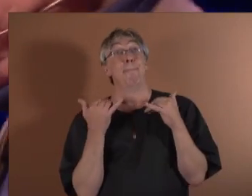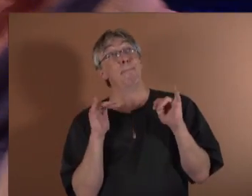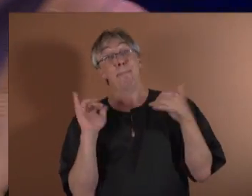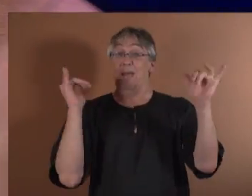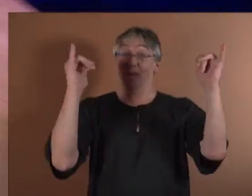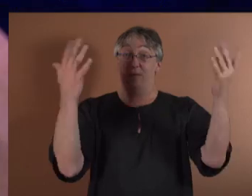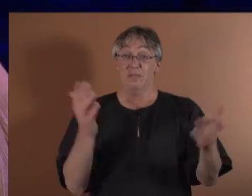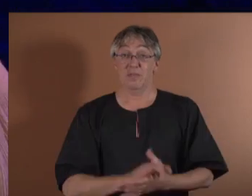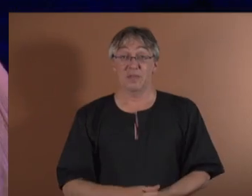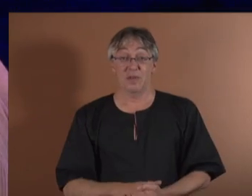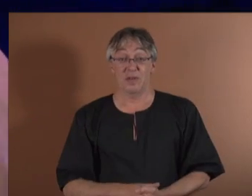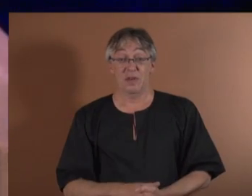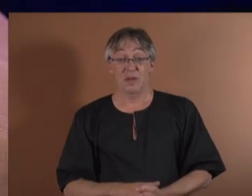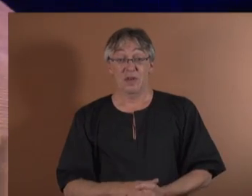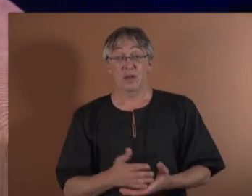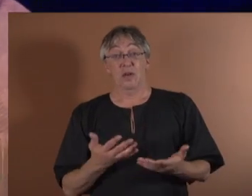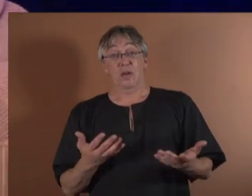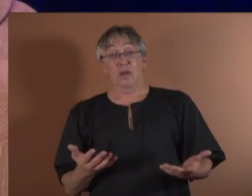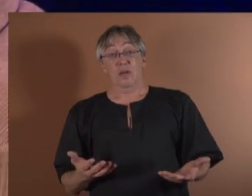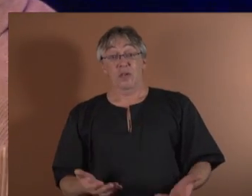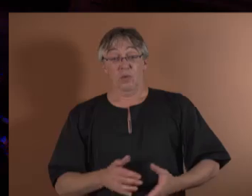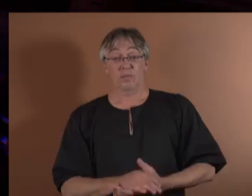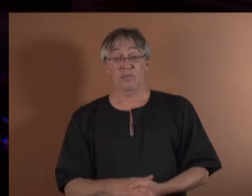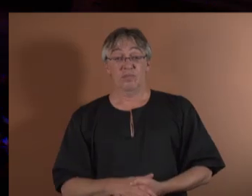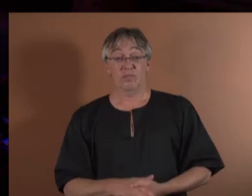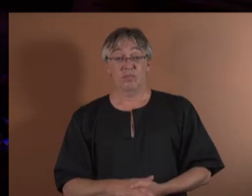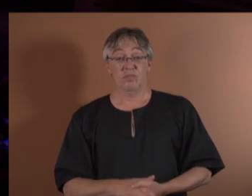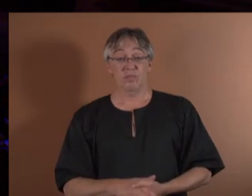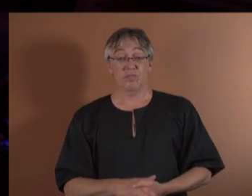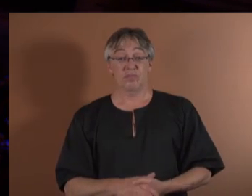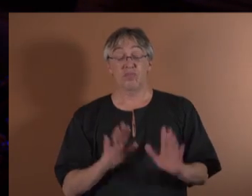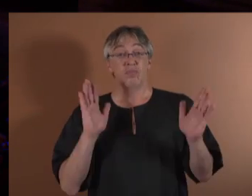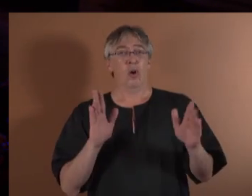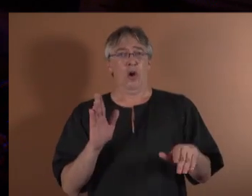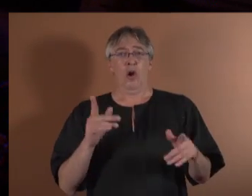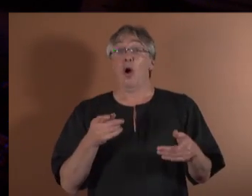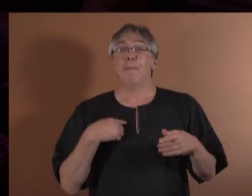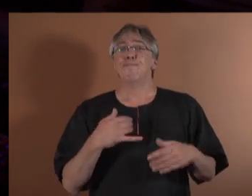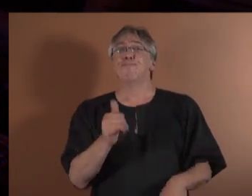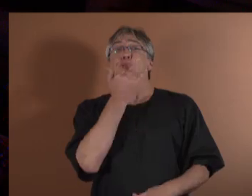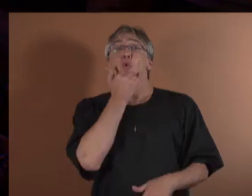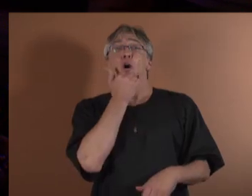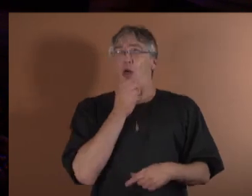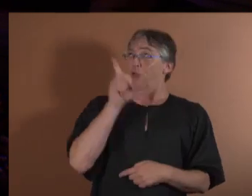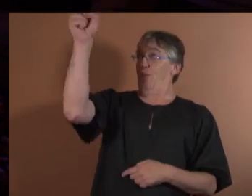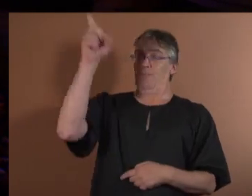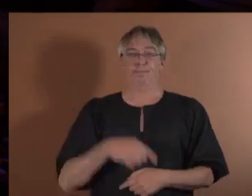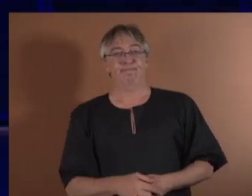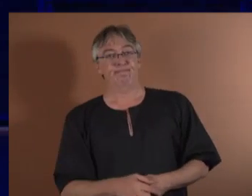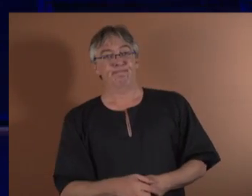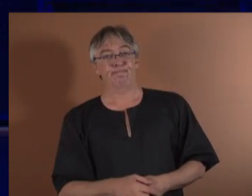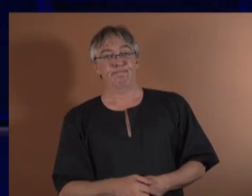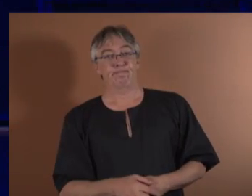So let's blame somebody. It's not our fault. It's Mrs. Williams, 4th grade for